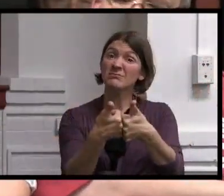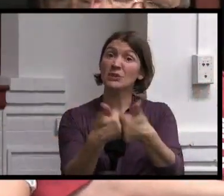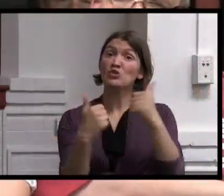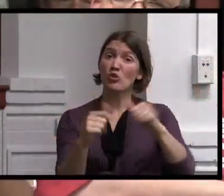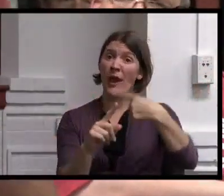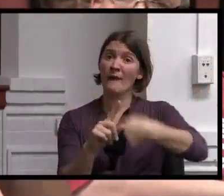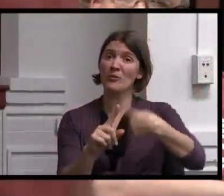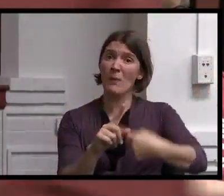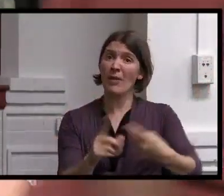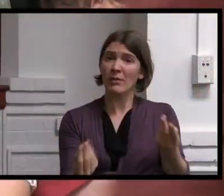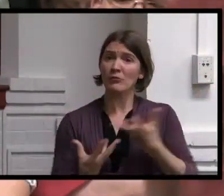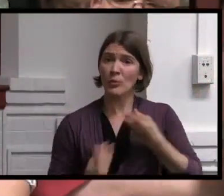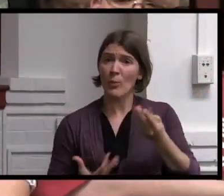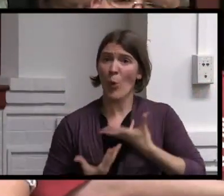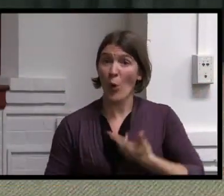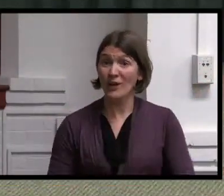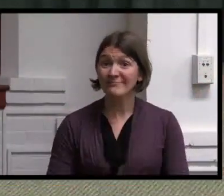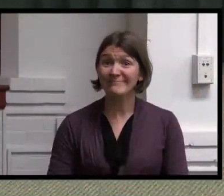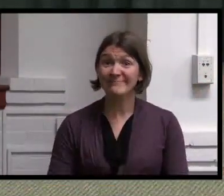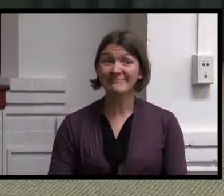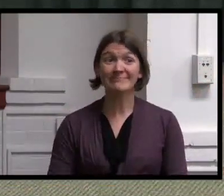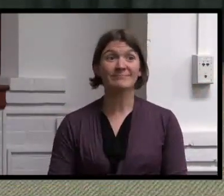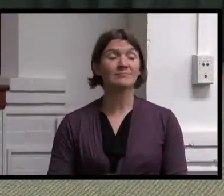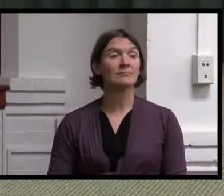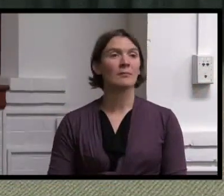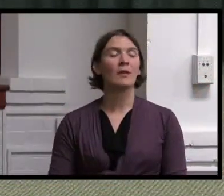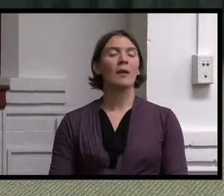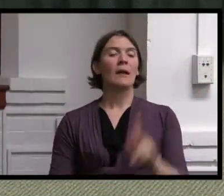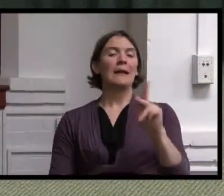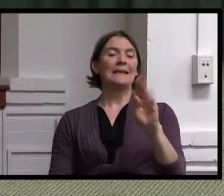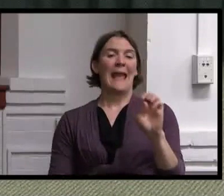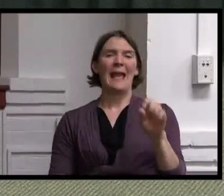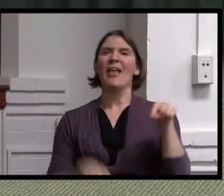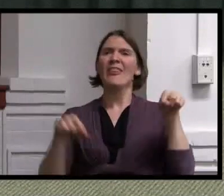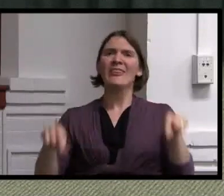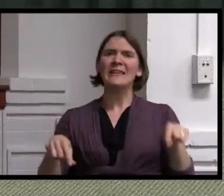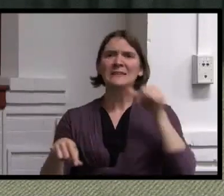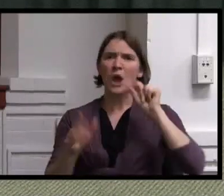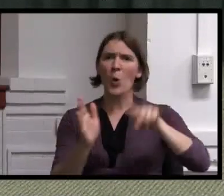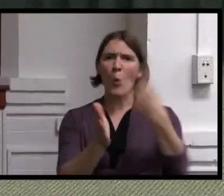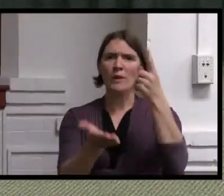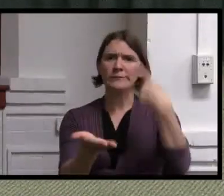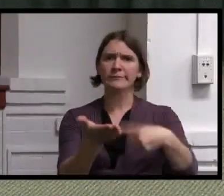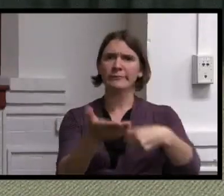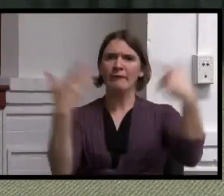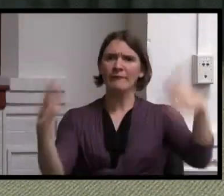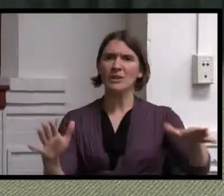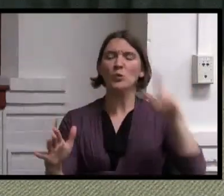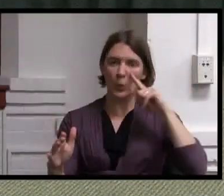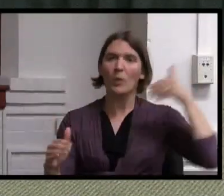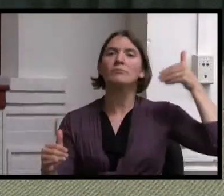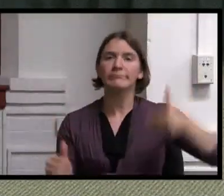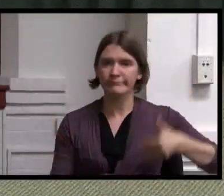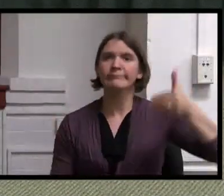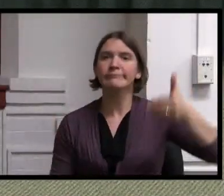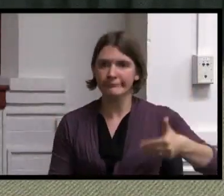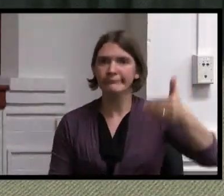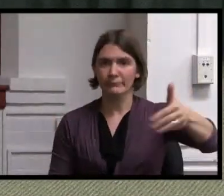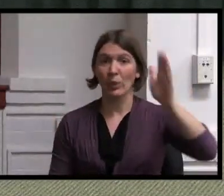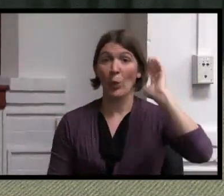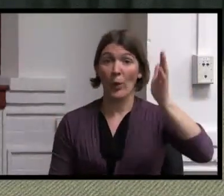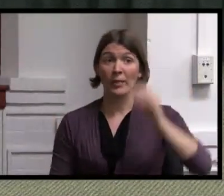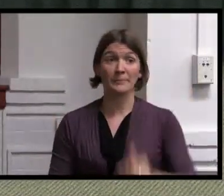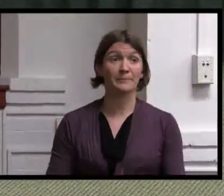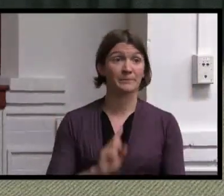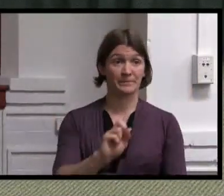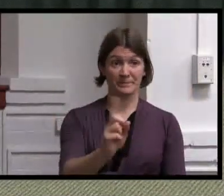a good challenge. Yeah, I think that our intent was not just to make discussion. Right. Bob, did you want to say